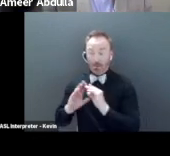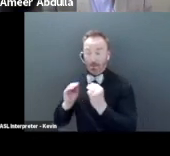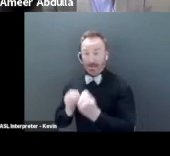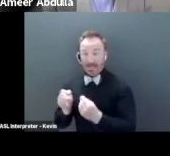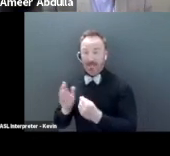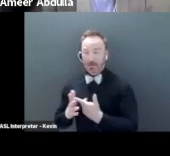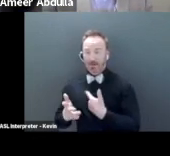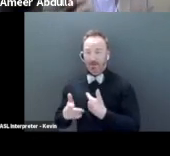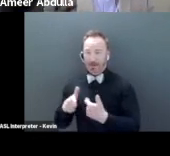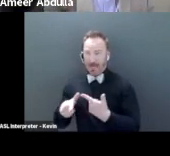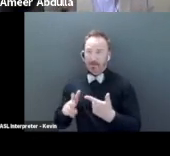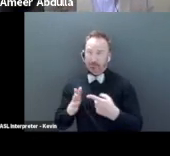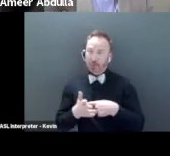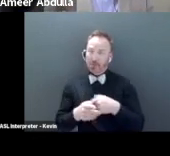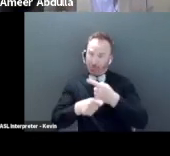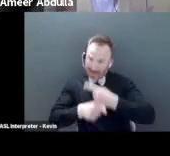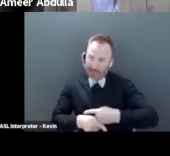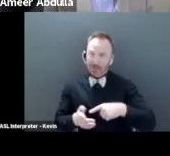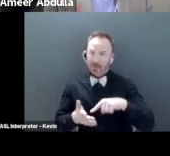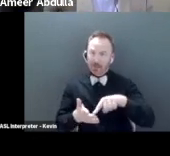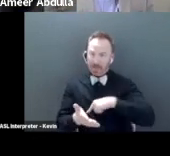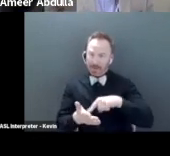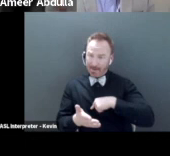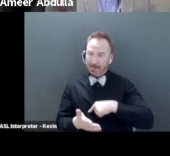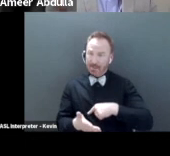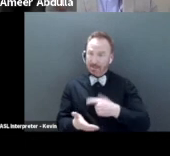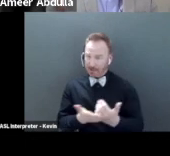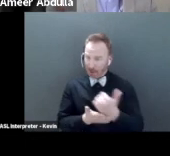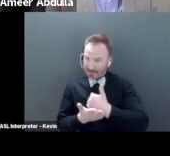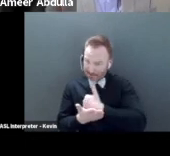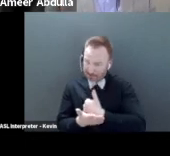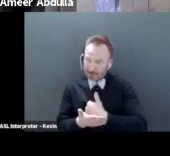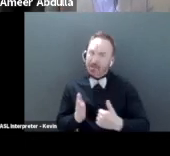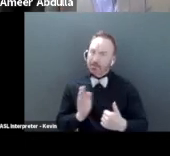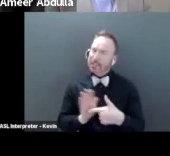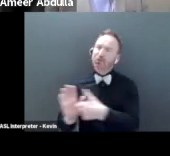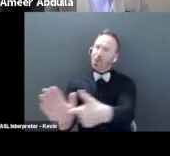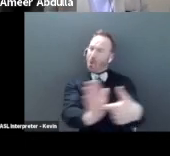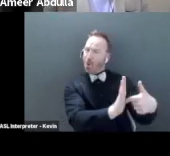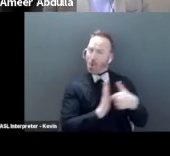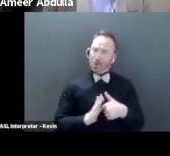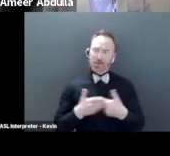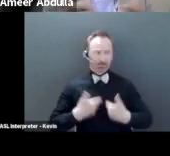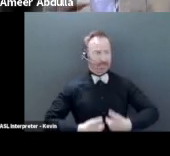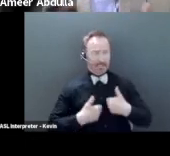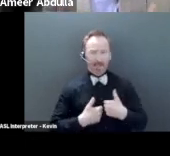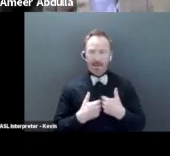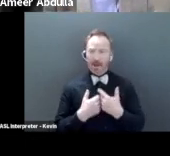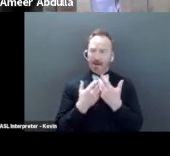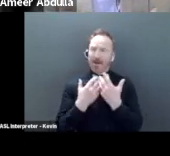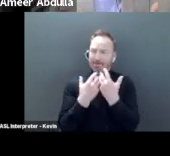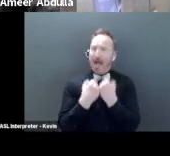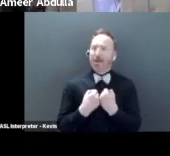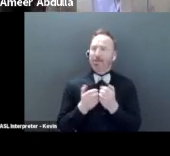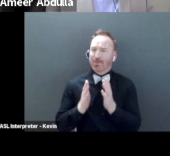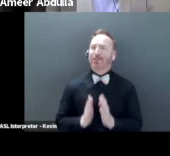regular compensation shows your value to the organization, and it sets expectations post-investment. And so all of those things